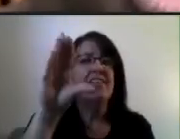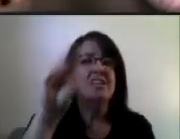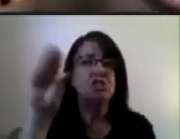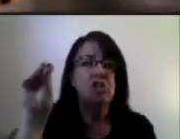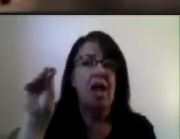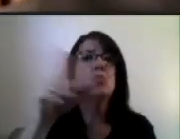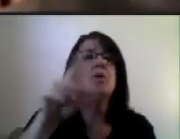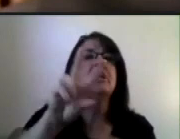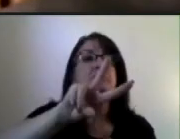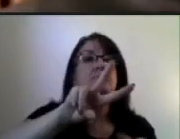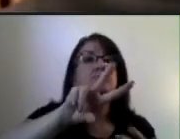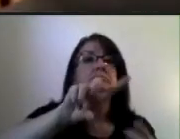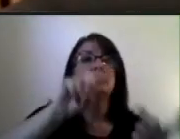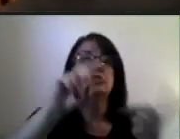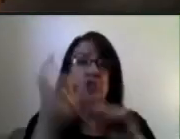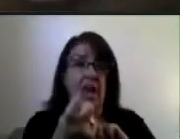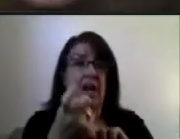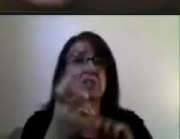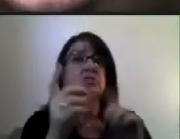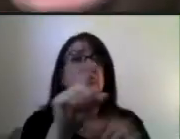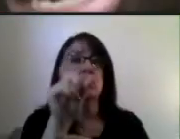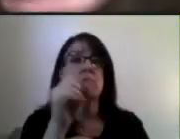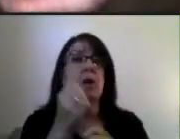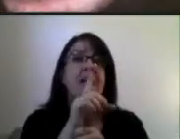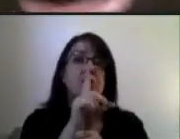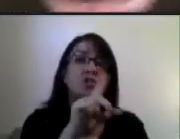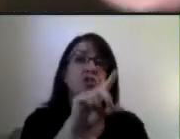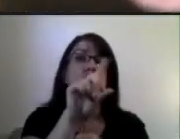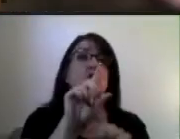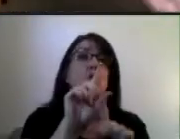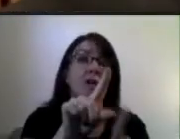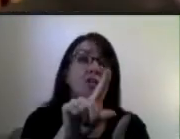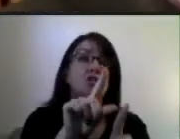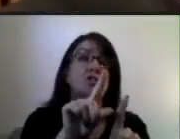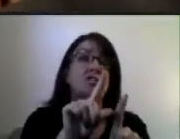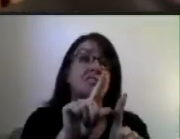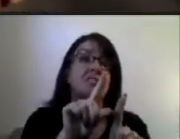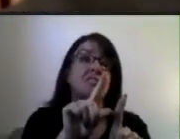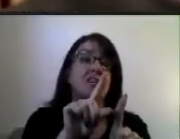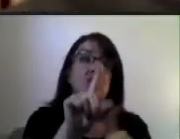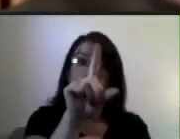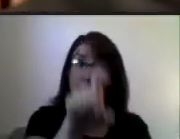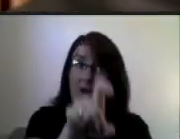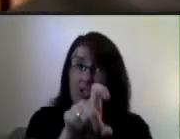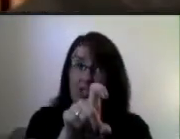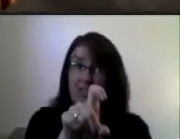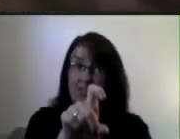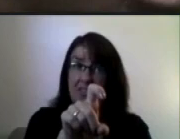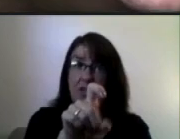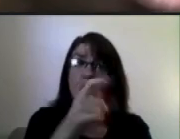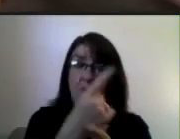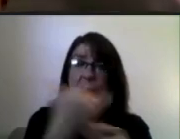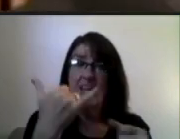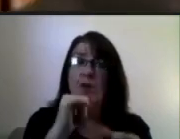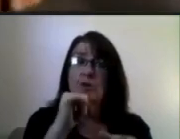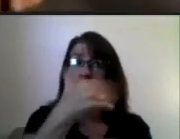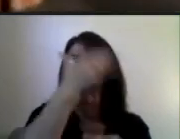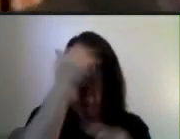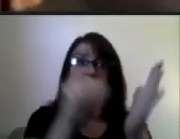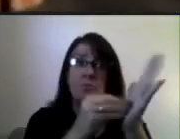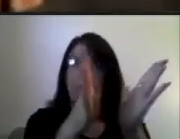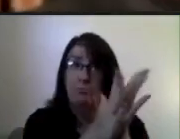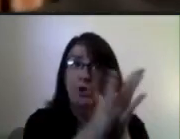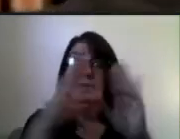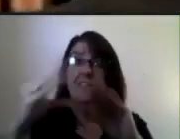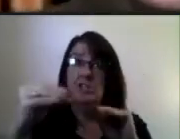those questions and we can also make sure the questions are answered. So if you have questions, please don't forget right now to type them in the